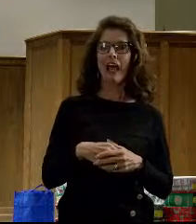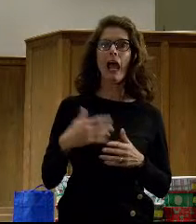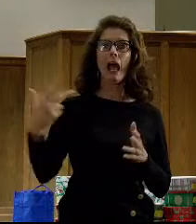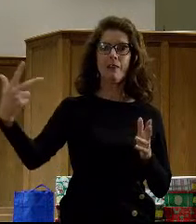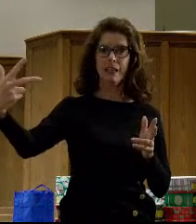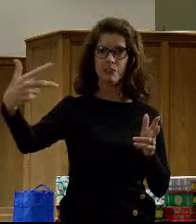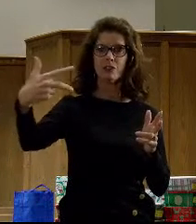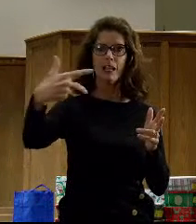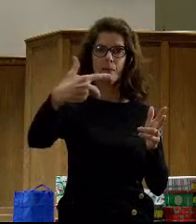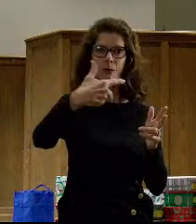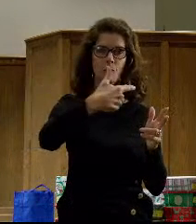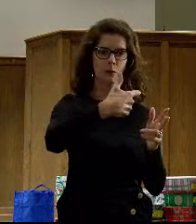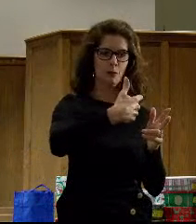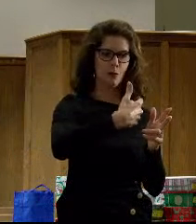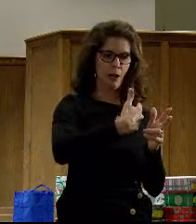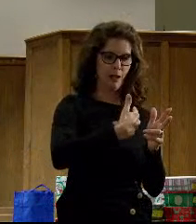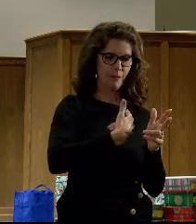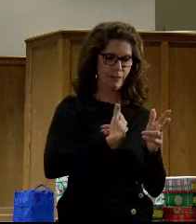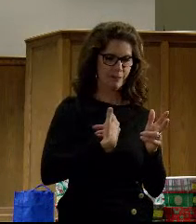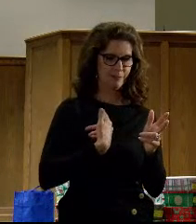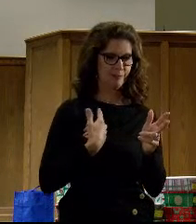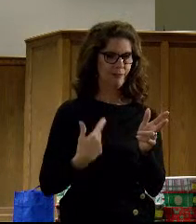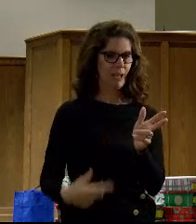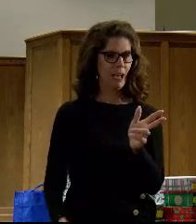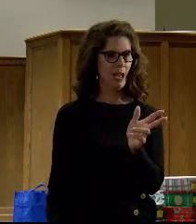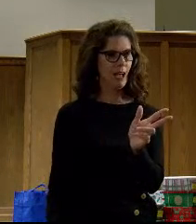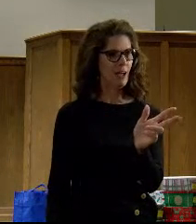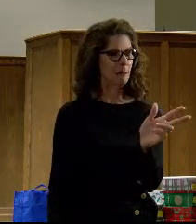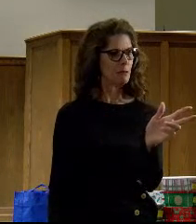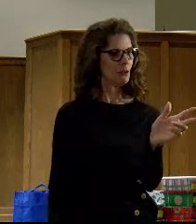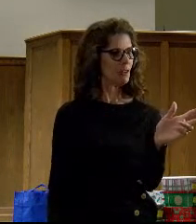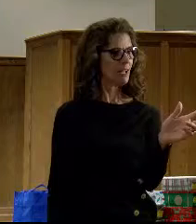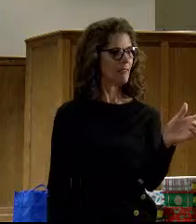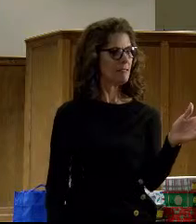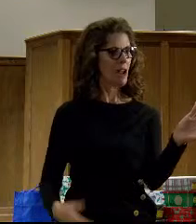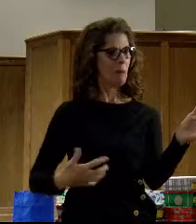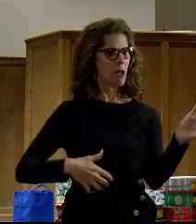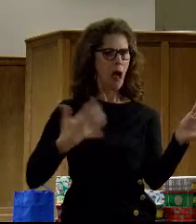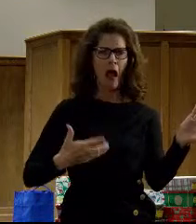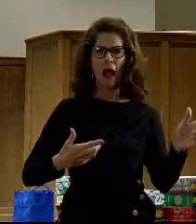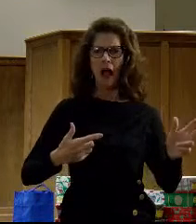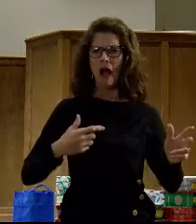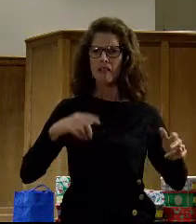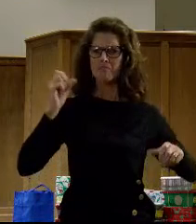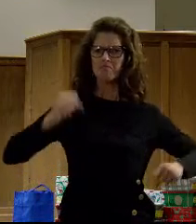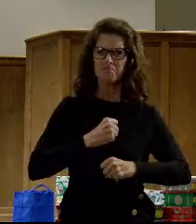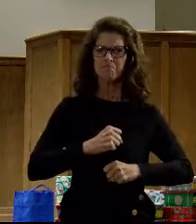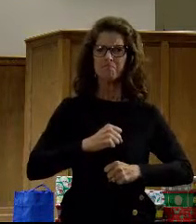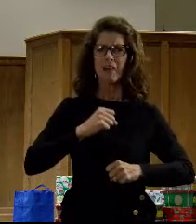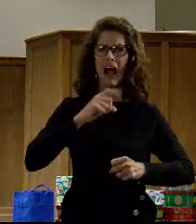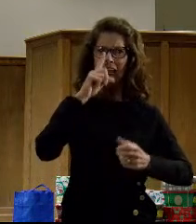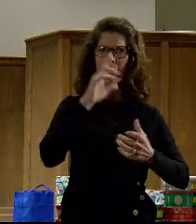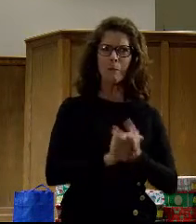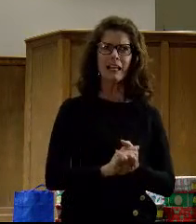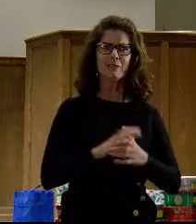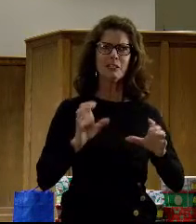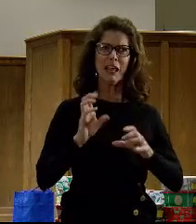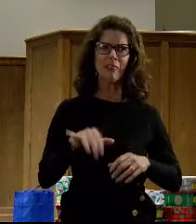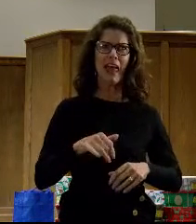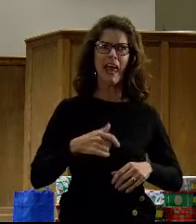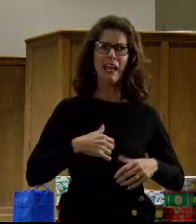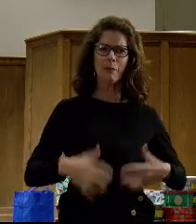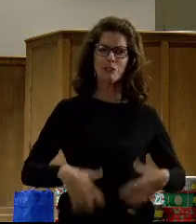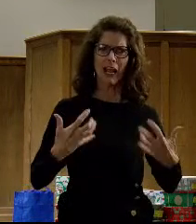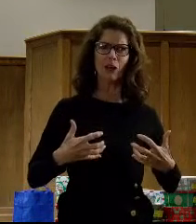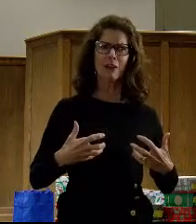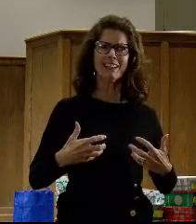on driving. I turned left, and I'm just mad. I can't believe you did that. Get married. And I'm just angry and